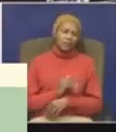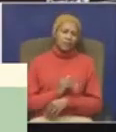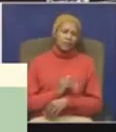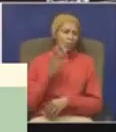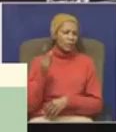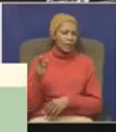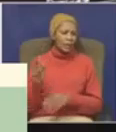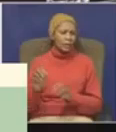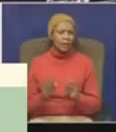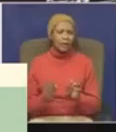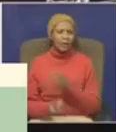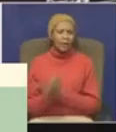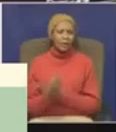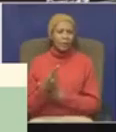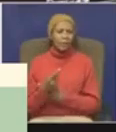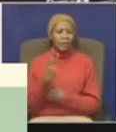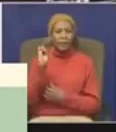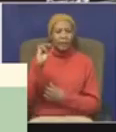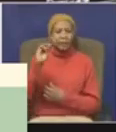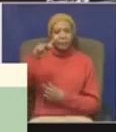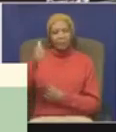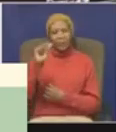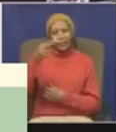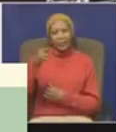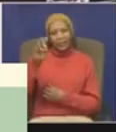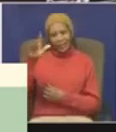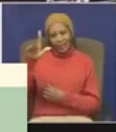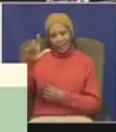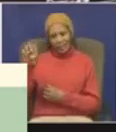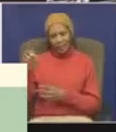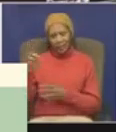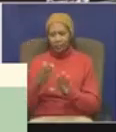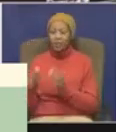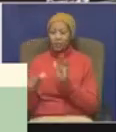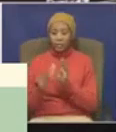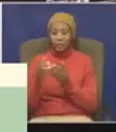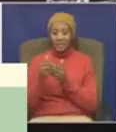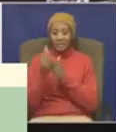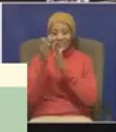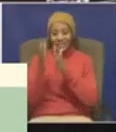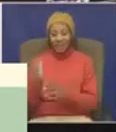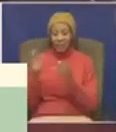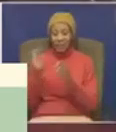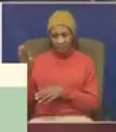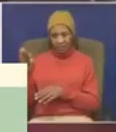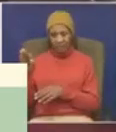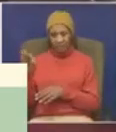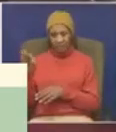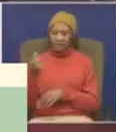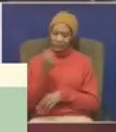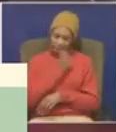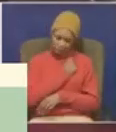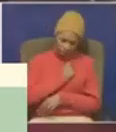because Mpahlele was an important leader in your party. So my condolences. In